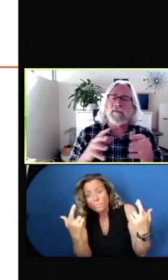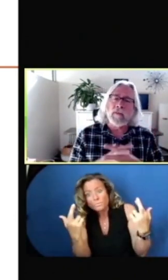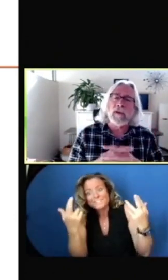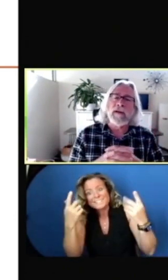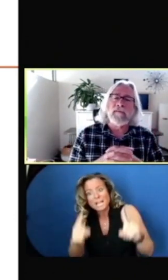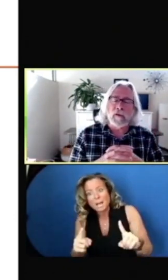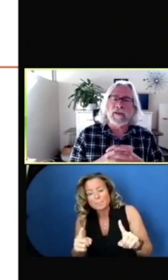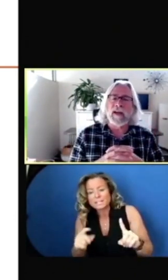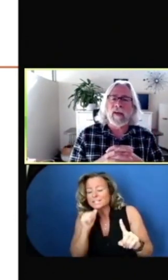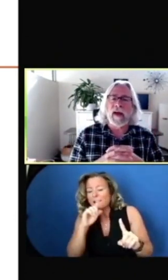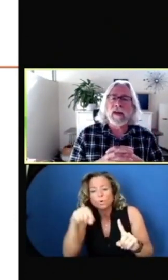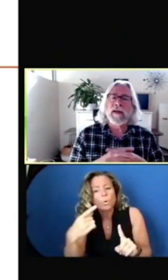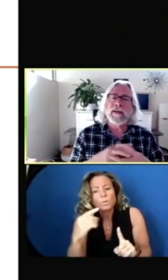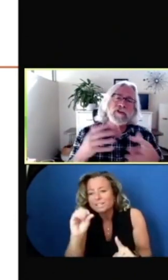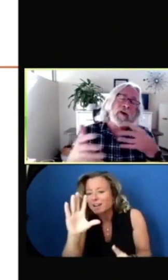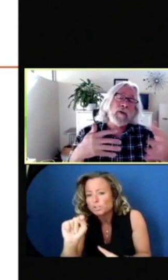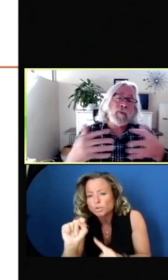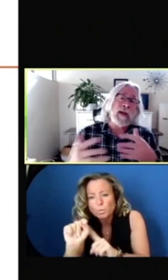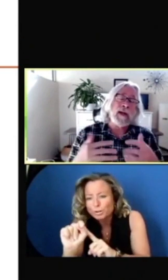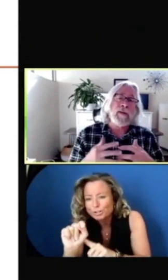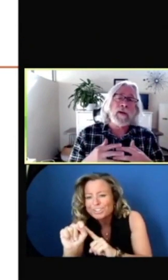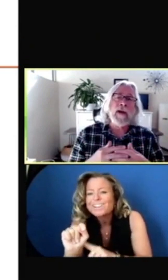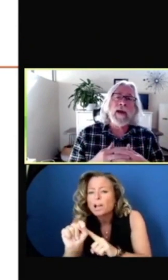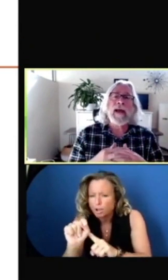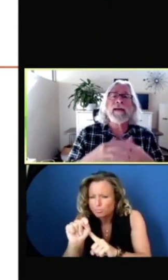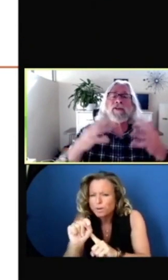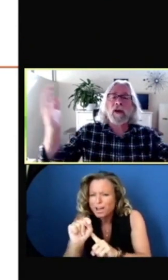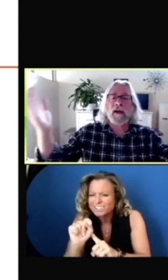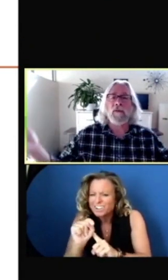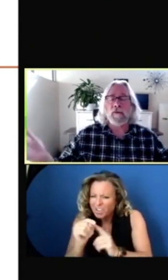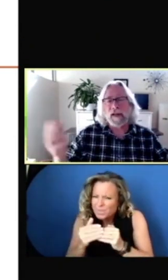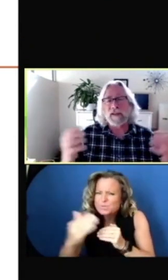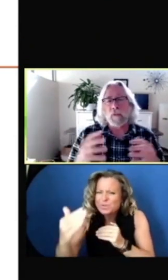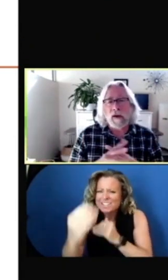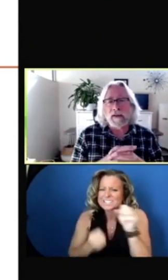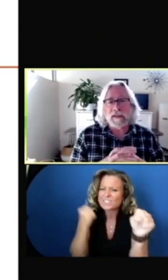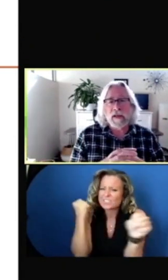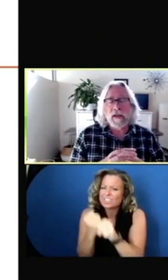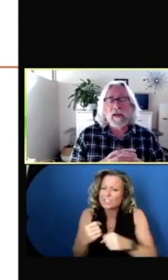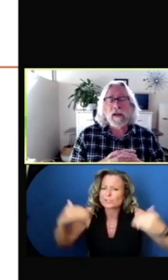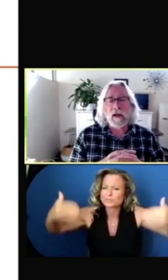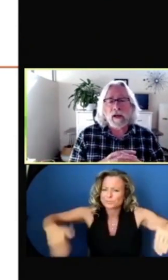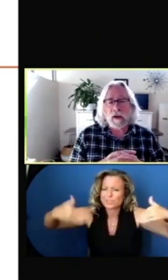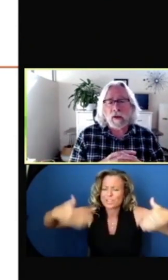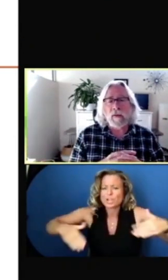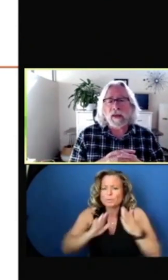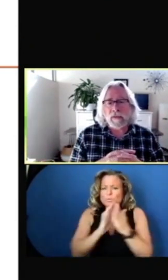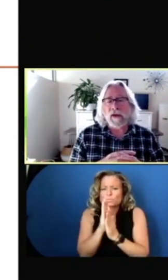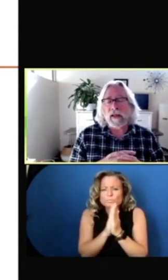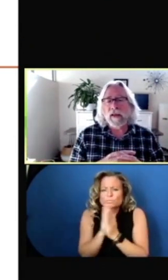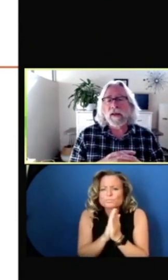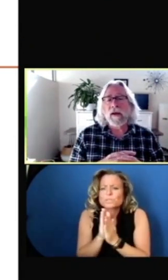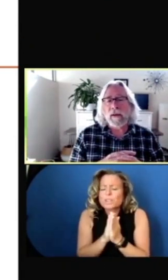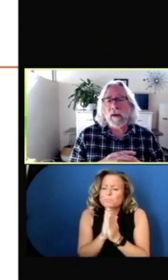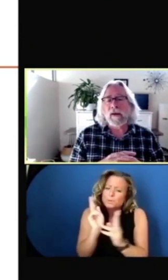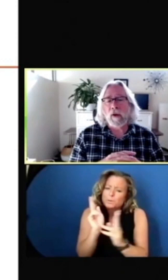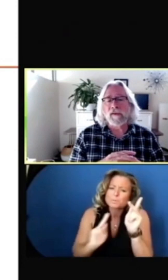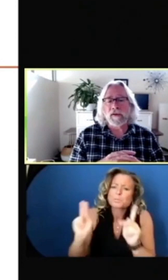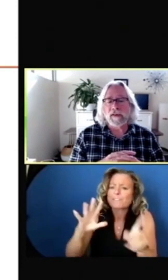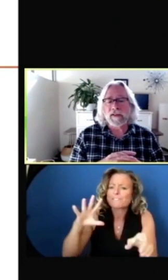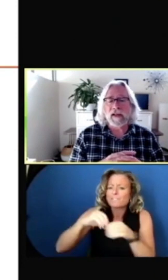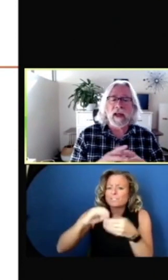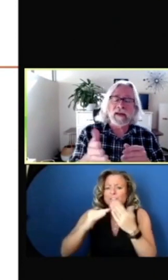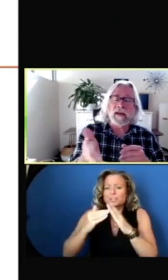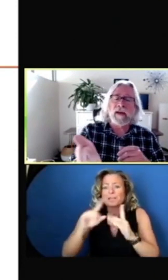a time to really focus on that, to share with one another and to try and really raise awareness around the community about